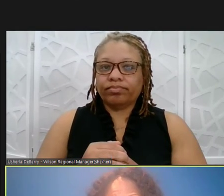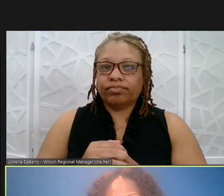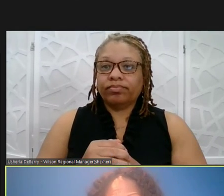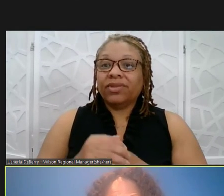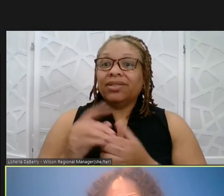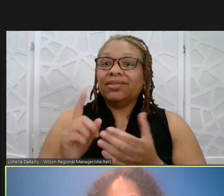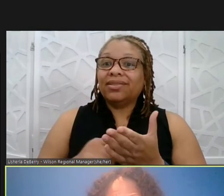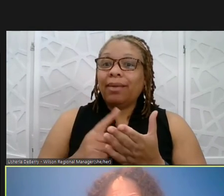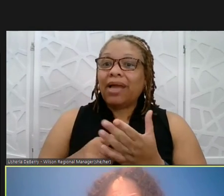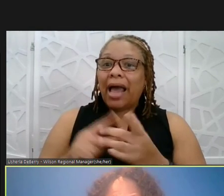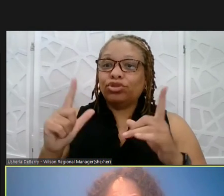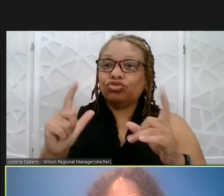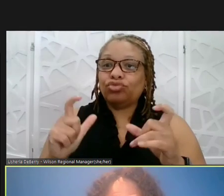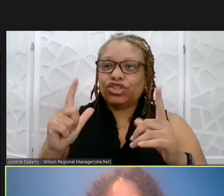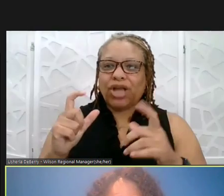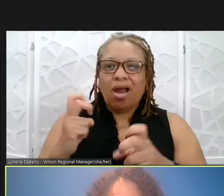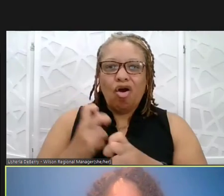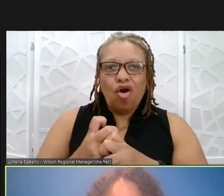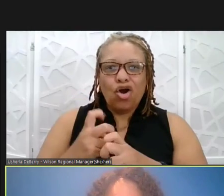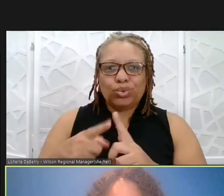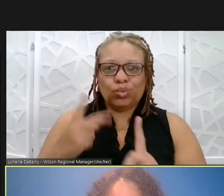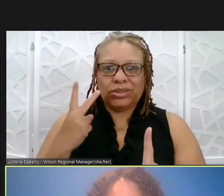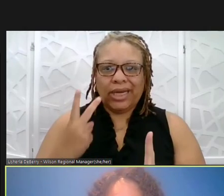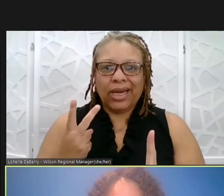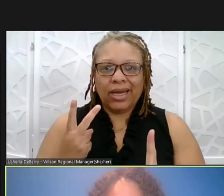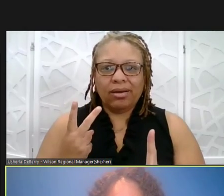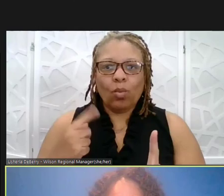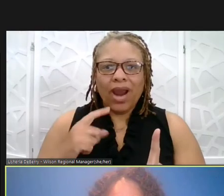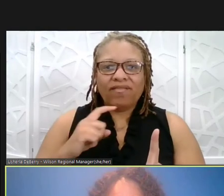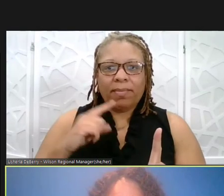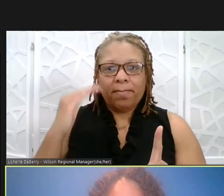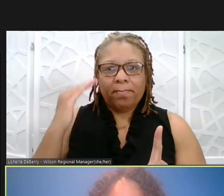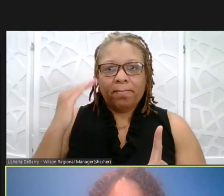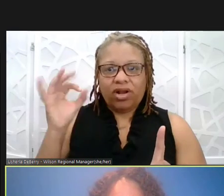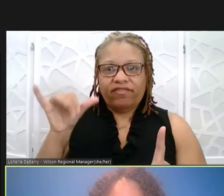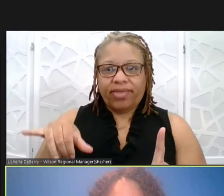they're providing to the deafblind individual.